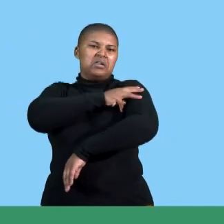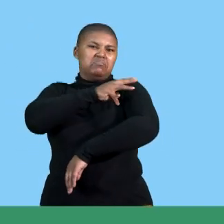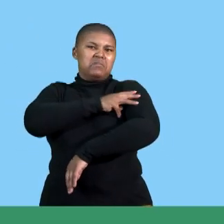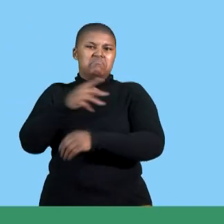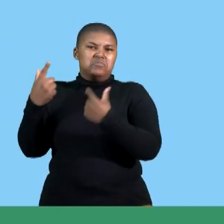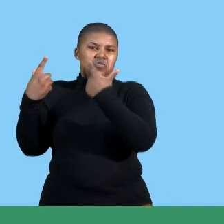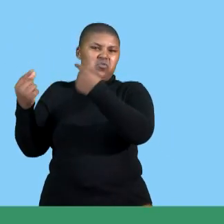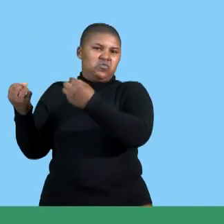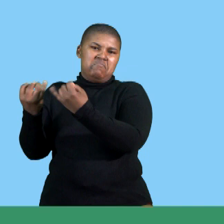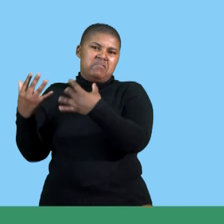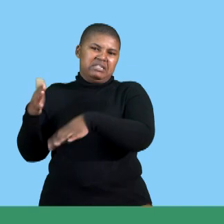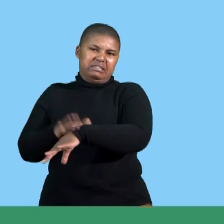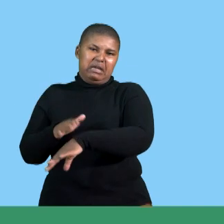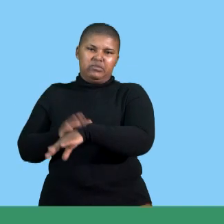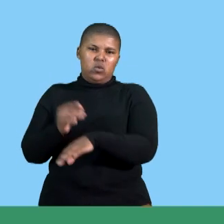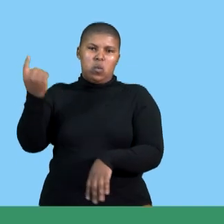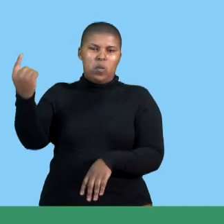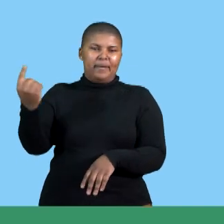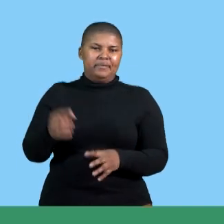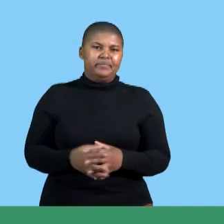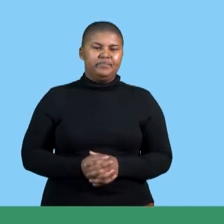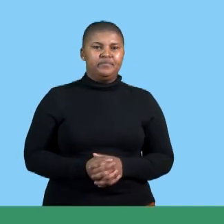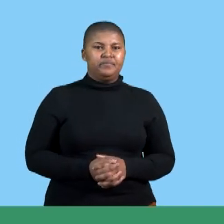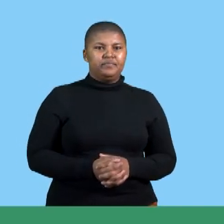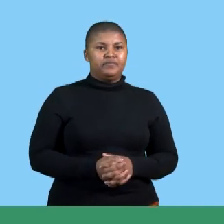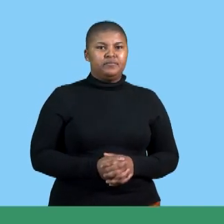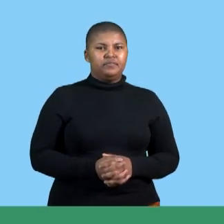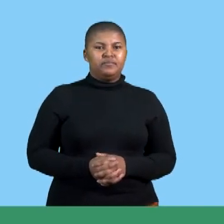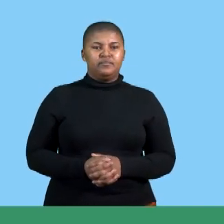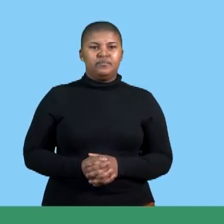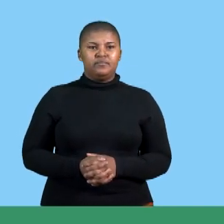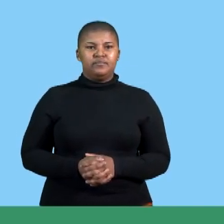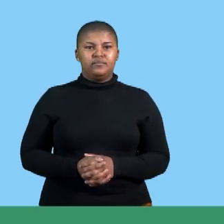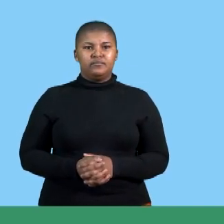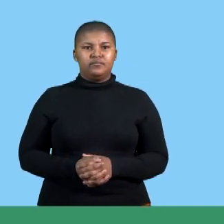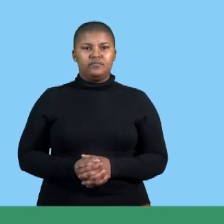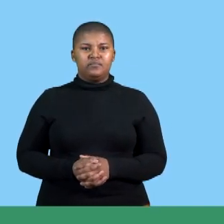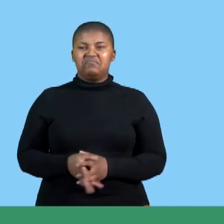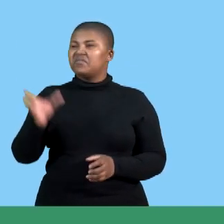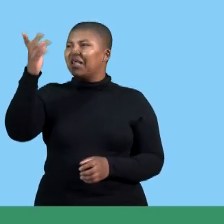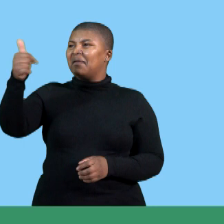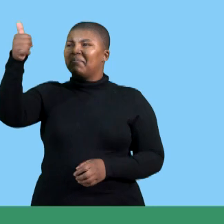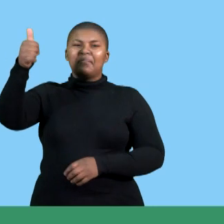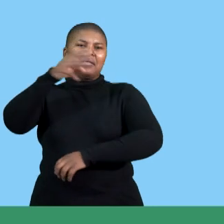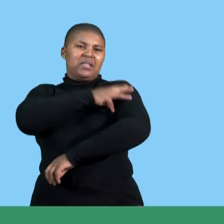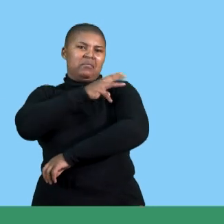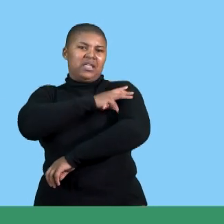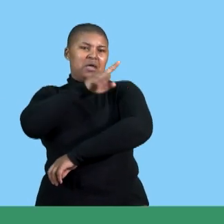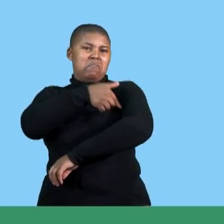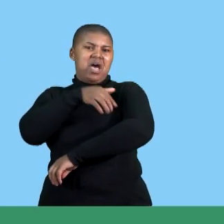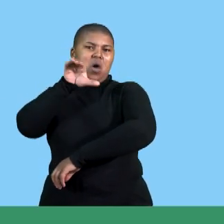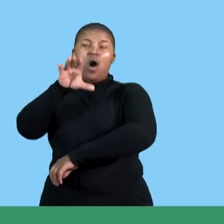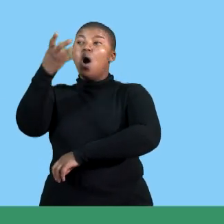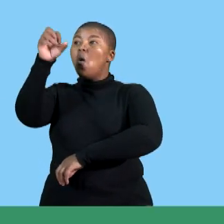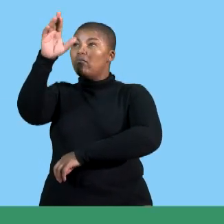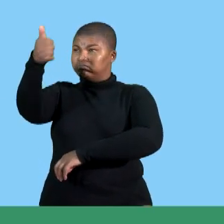person. So that is our keyword, or senior management. So senior management, right. This we can speak of a person that is